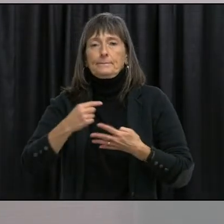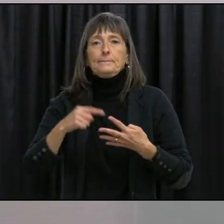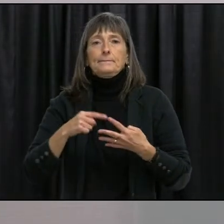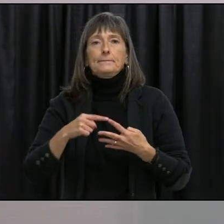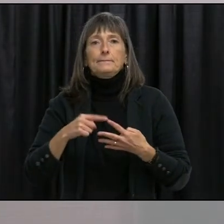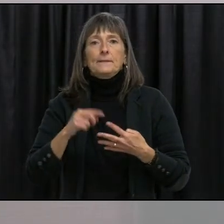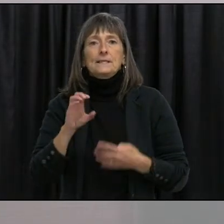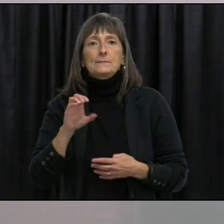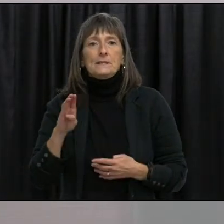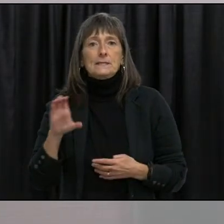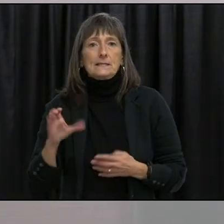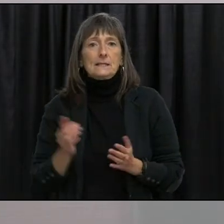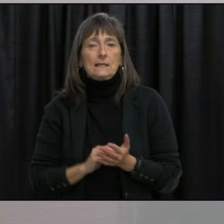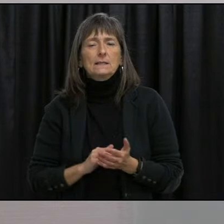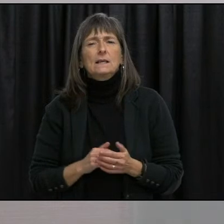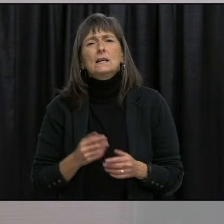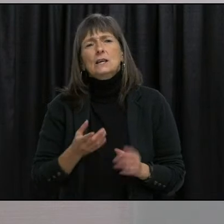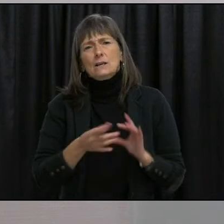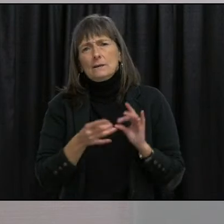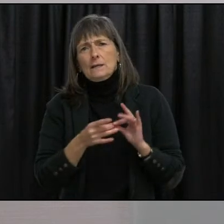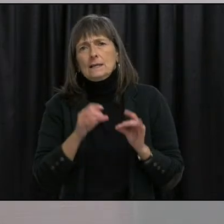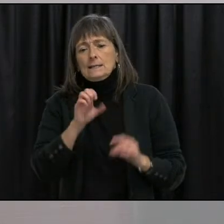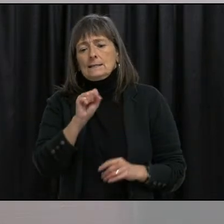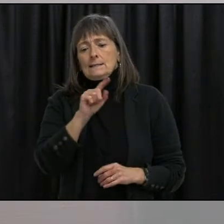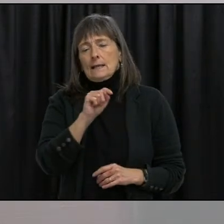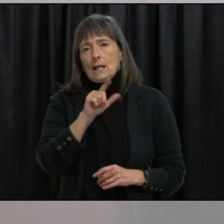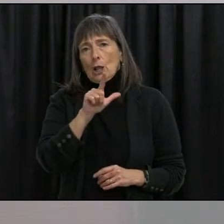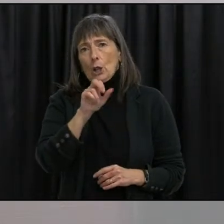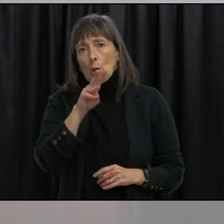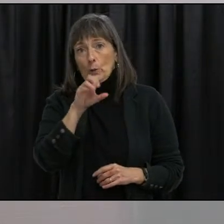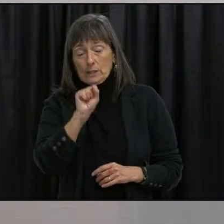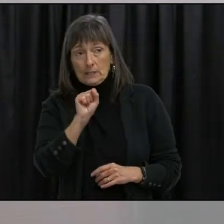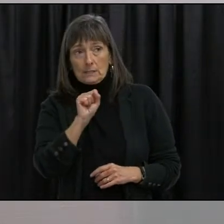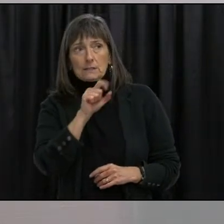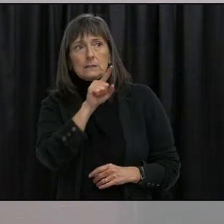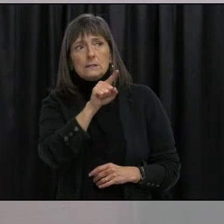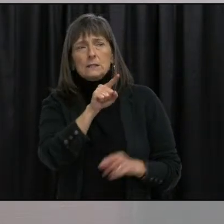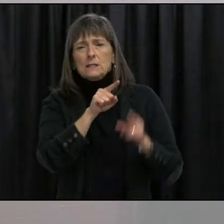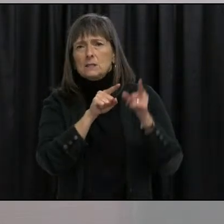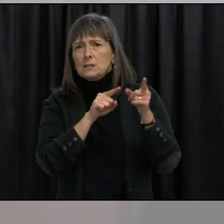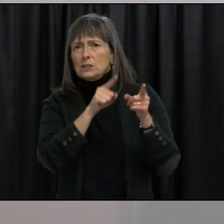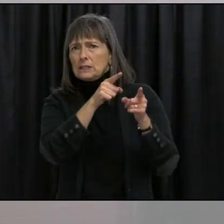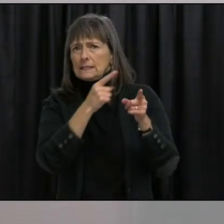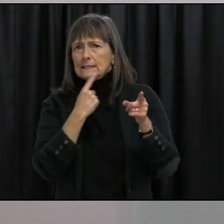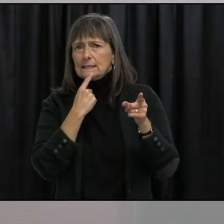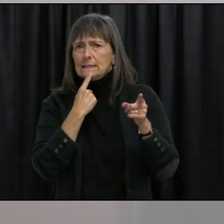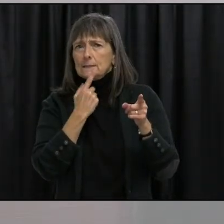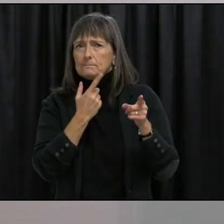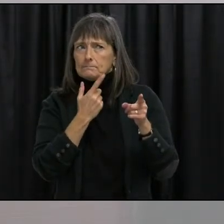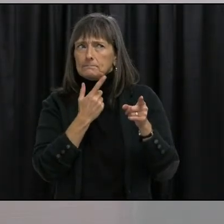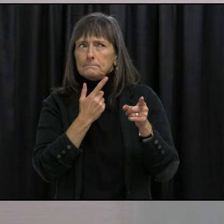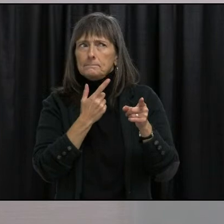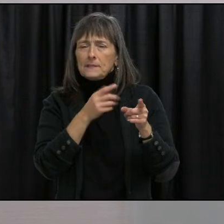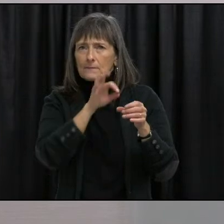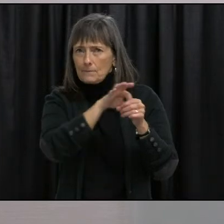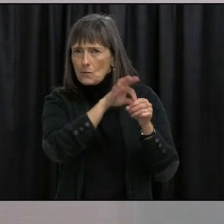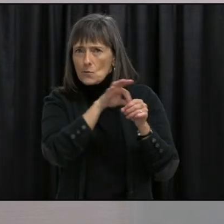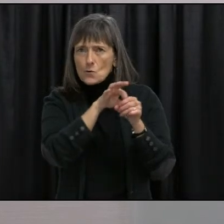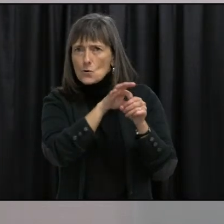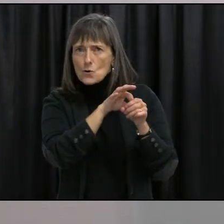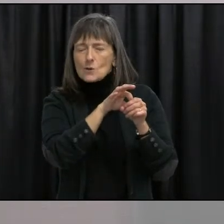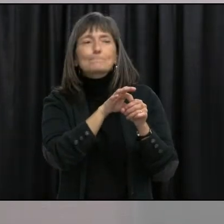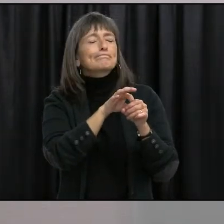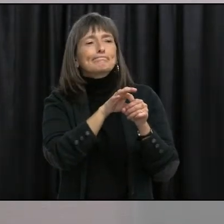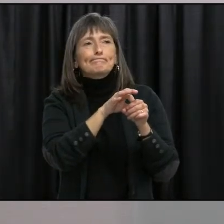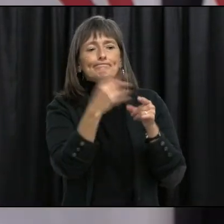Louis situation there. What's your reaction to the fact that the council there has voted to not allow a nurse in from